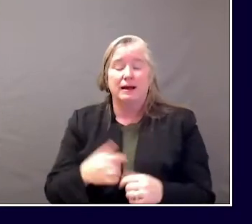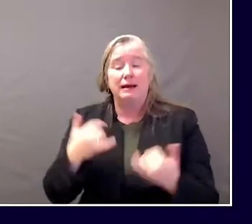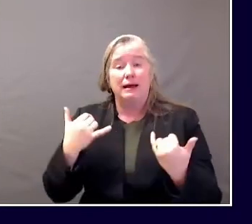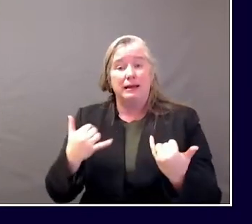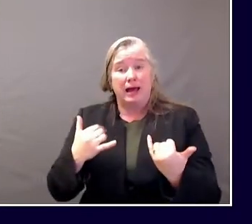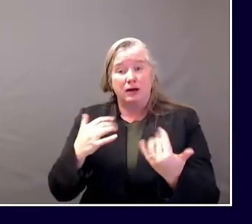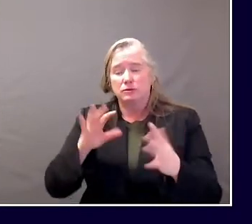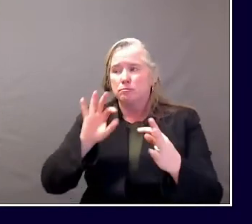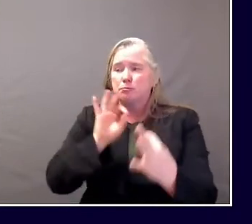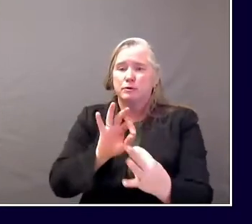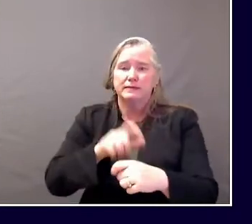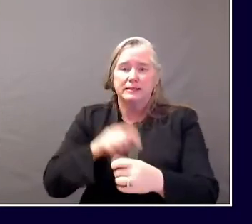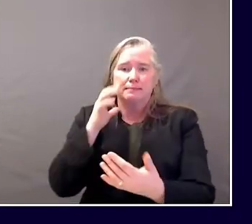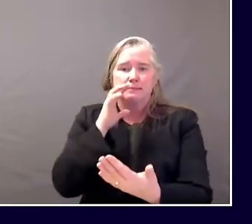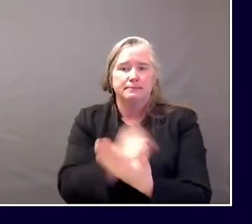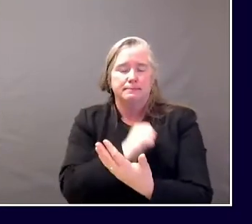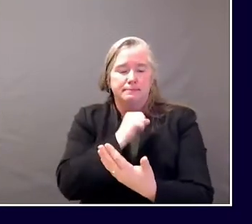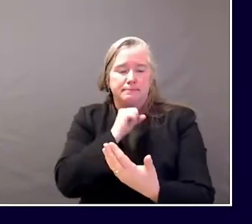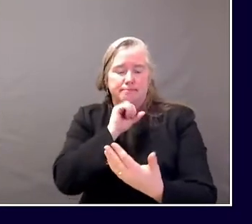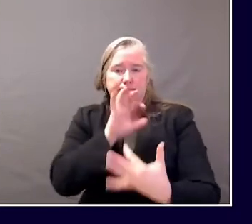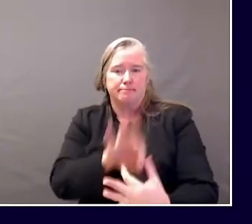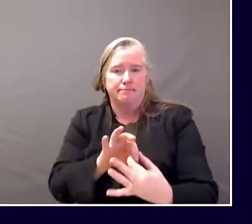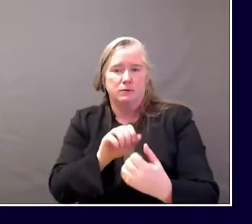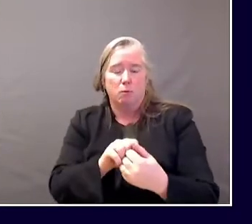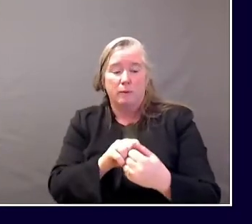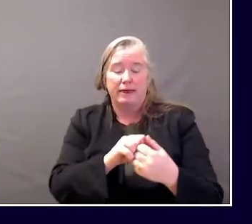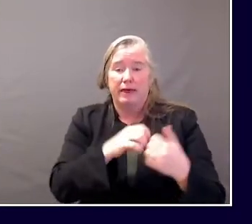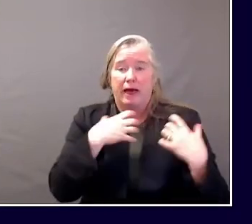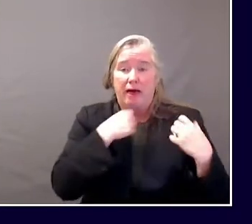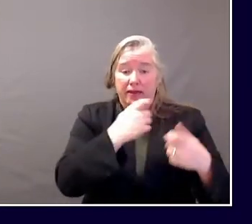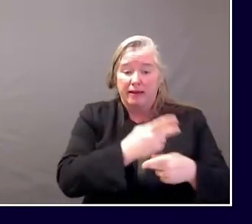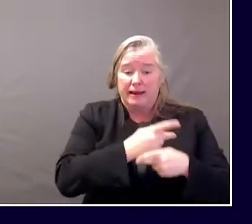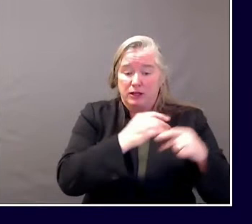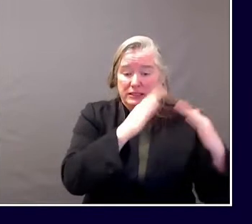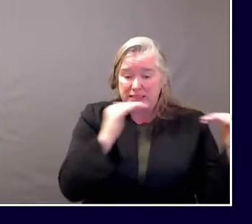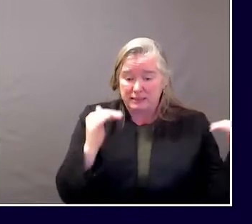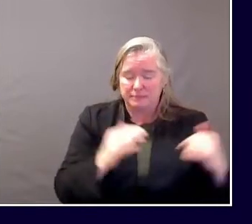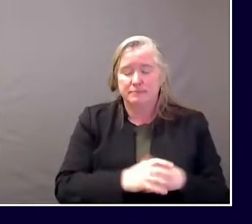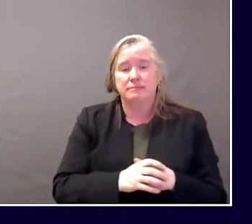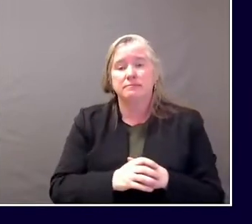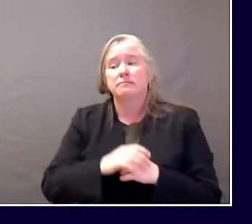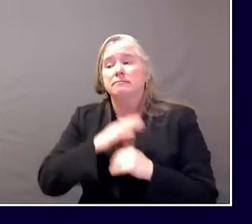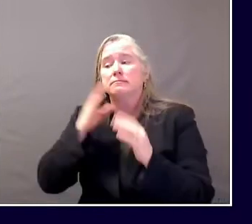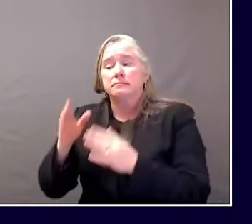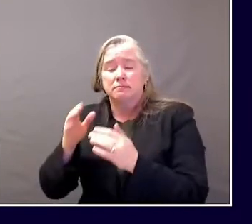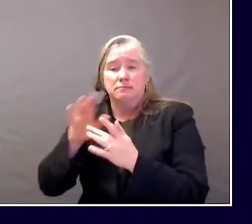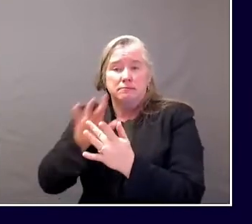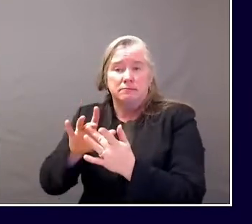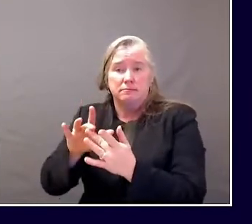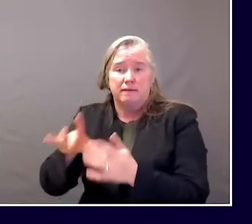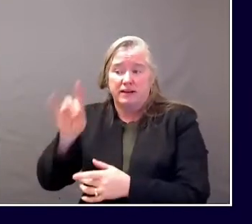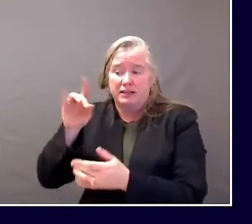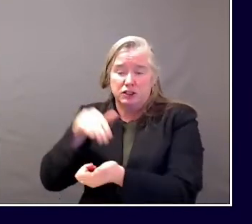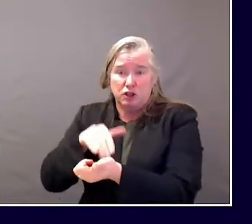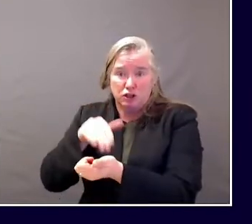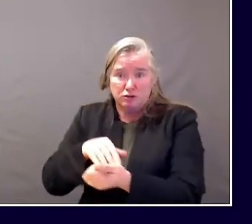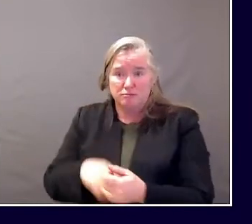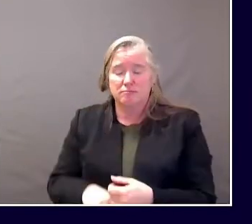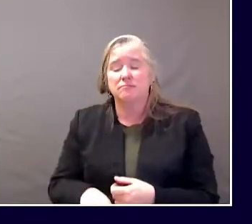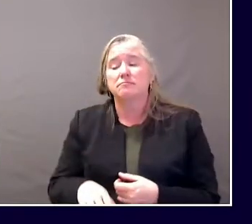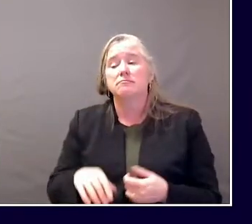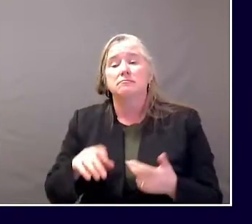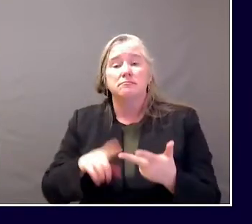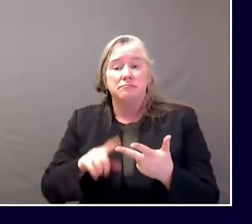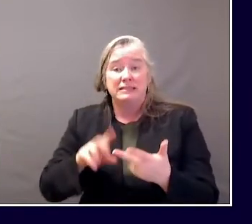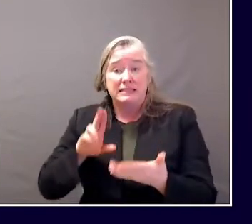connected with the healthcare system and get a doctor. And if you don't have insurance, to sign up for insurance. I'll turn it over to Commissioner Lambrou to talk about